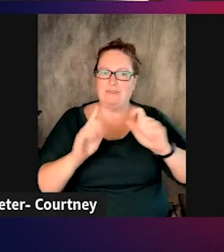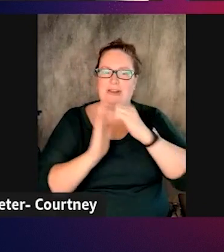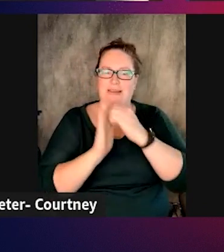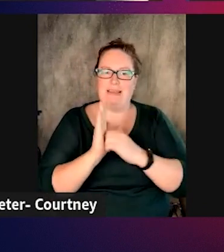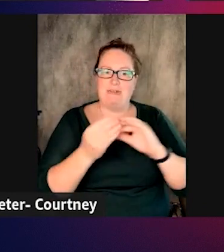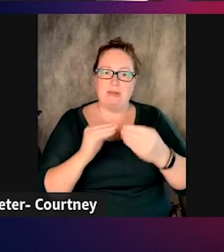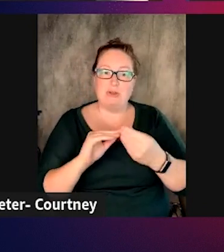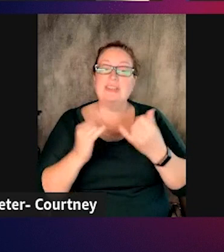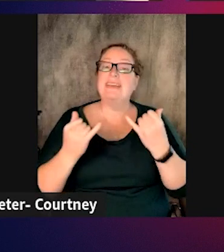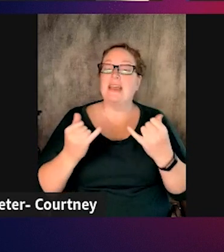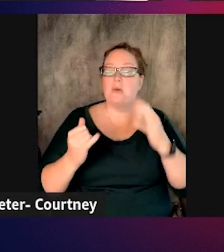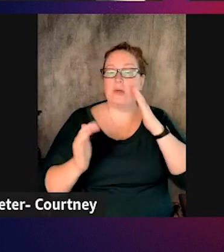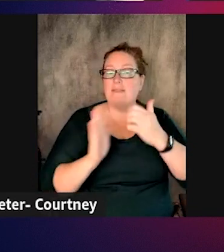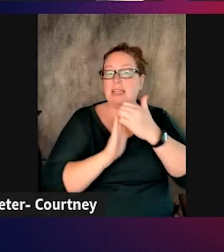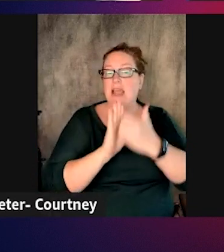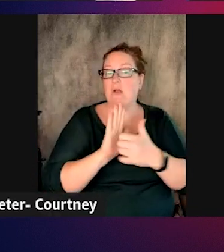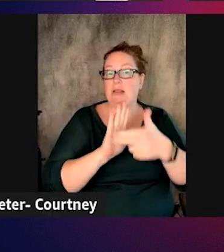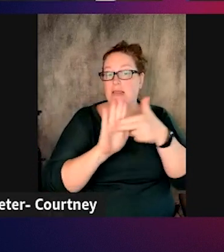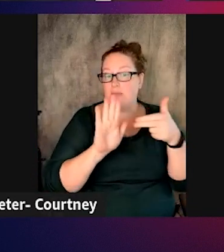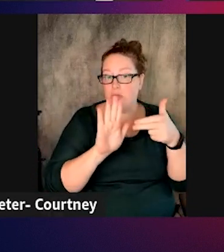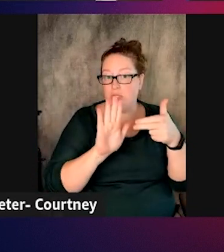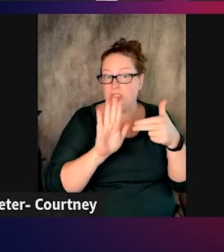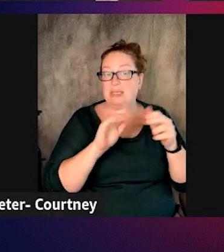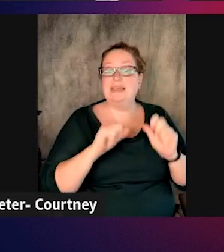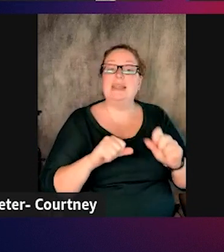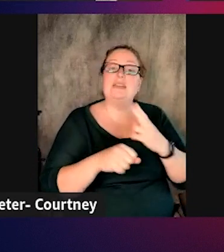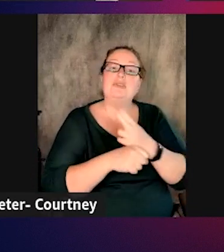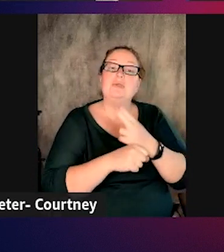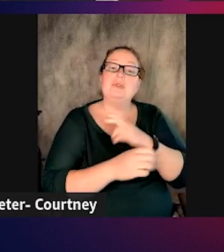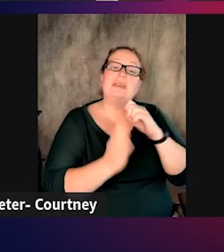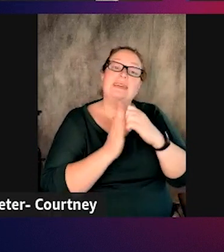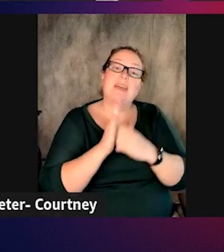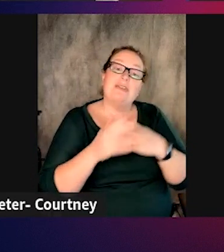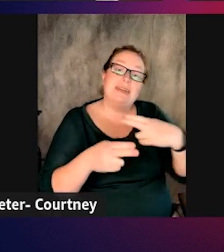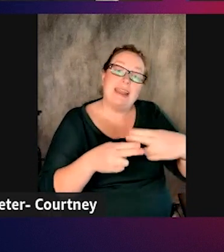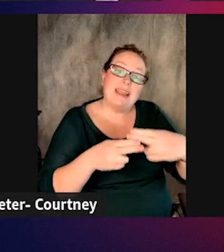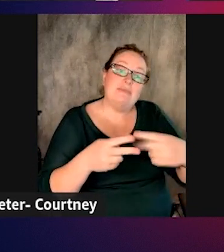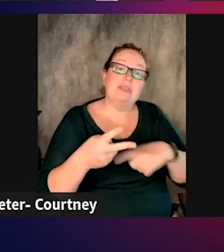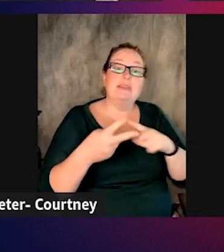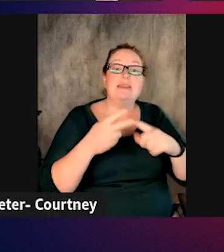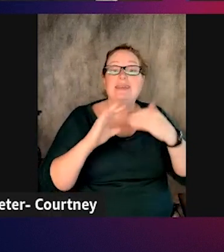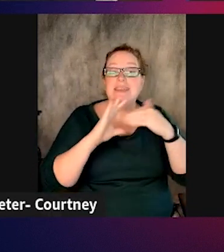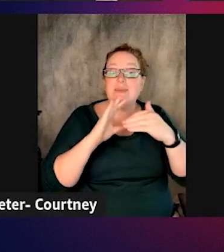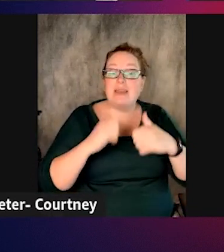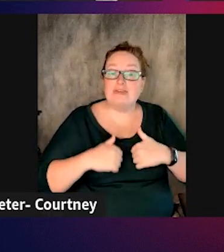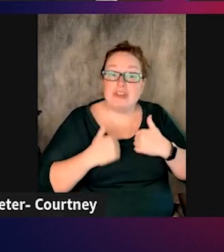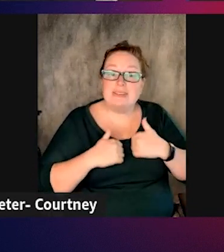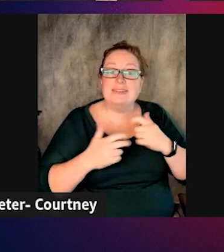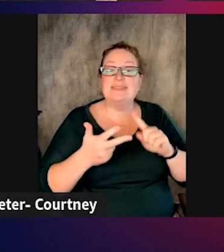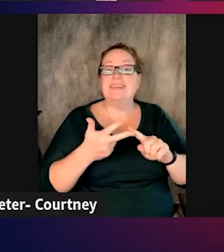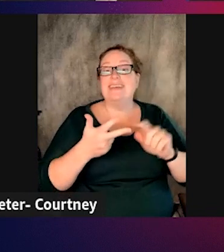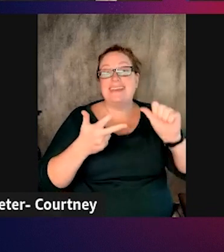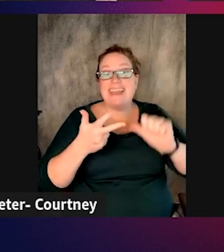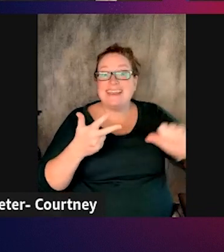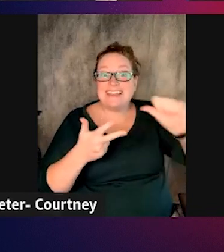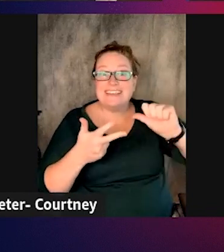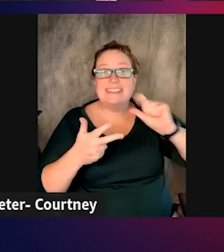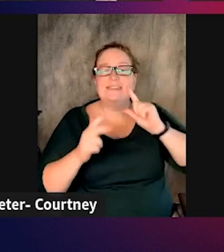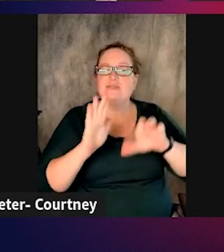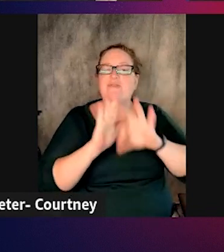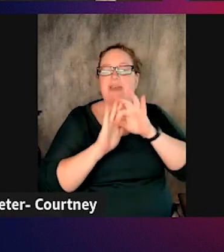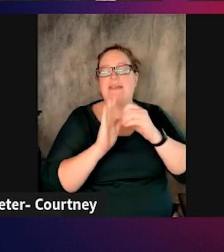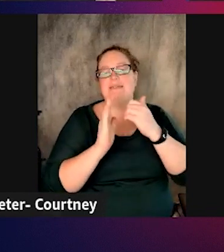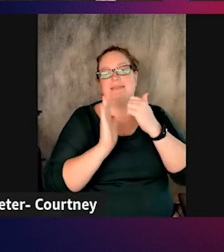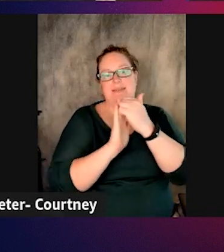account labels. So customers can use account names, account email addresses, or only aliases to define their accounts, just to understand the context